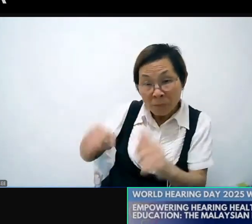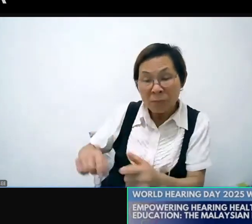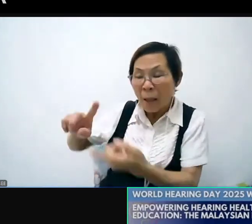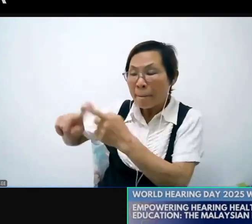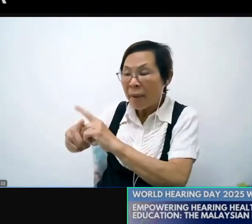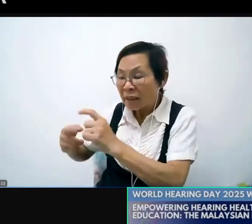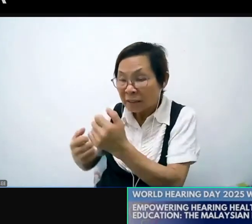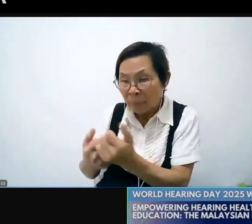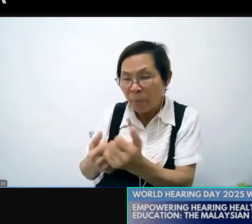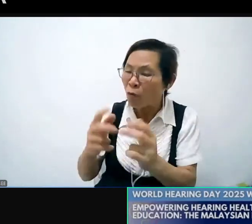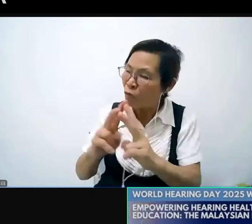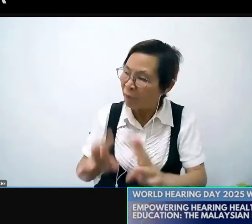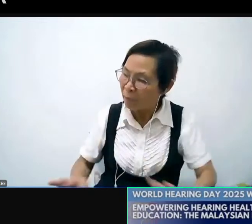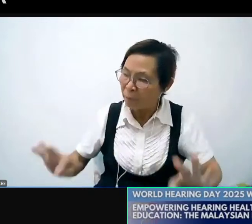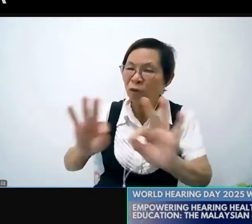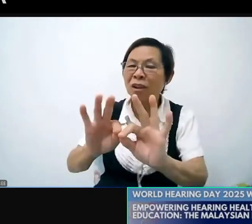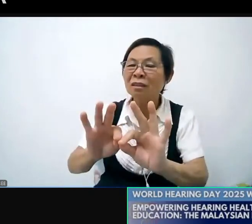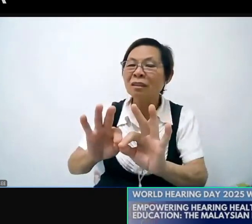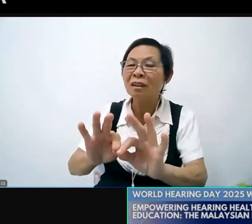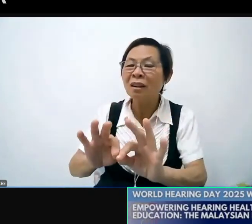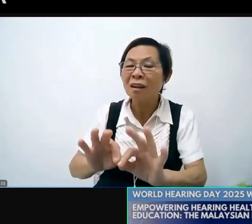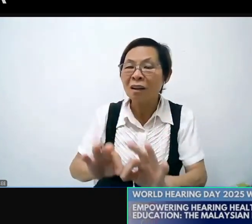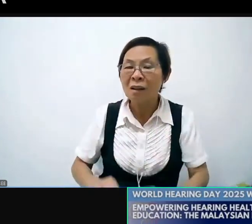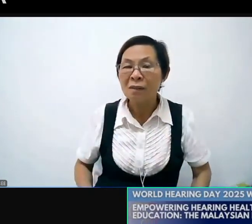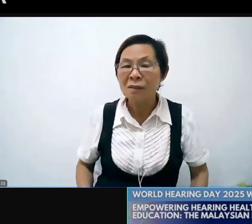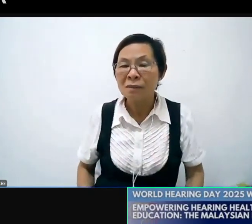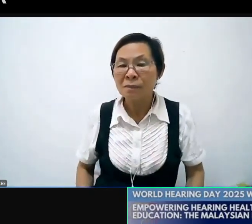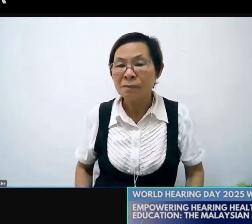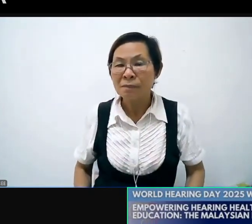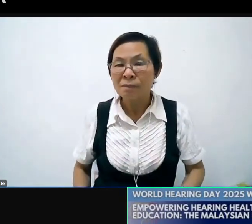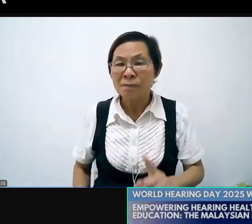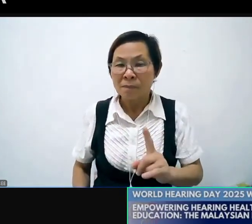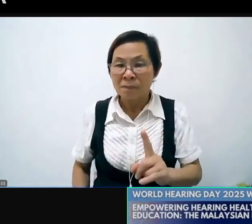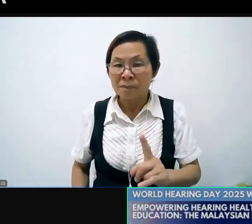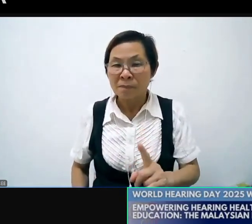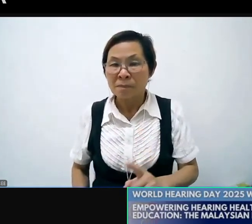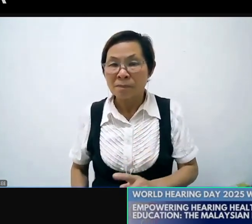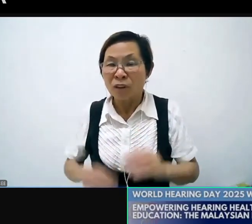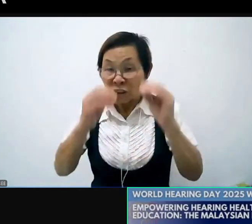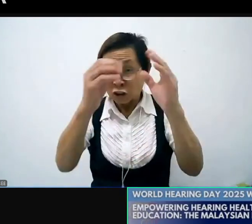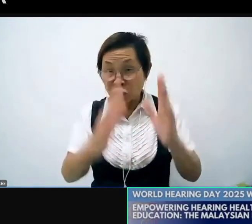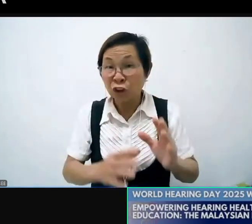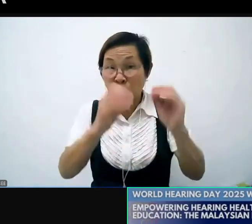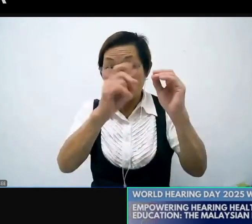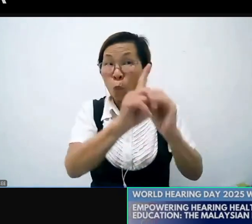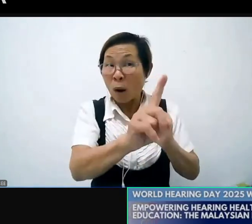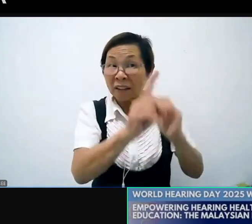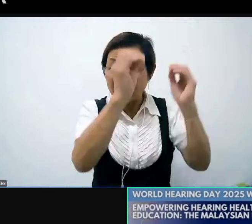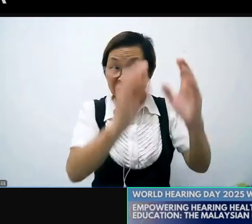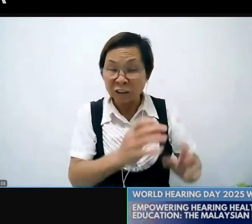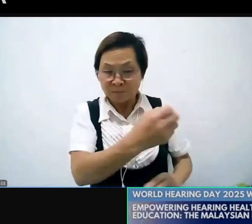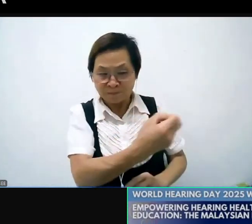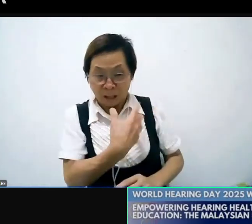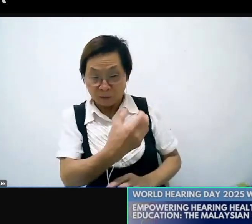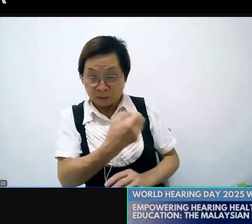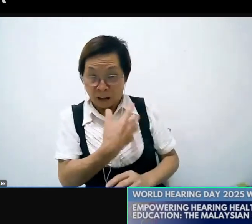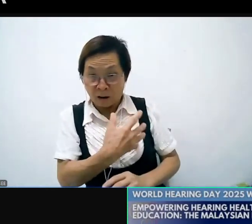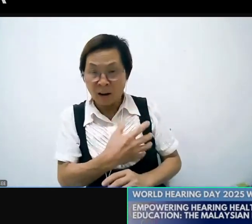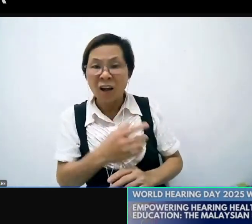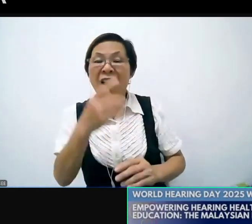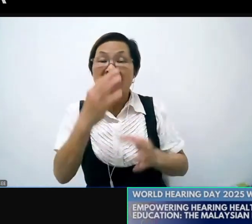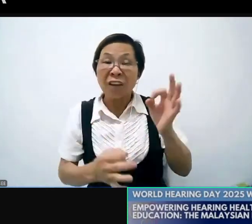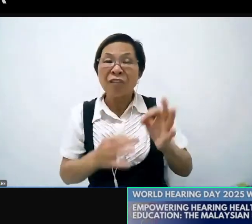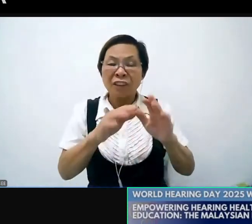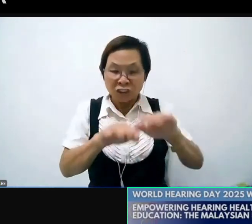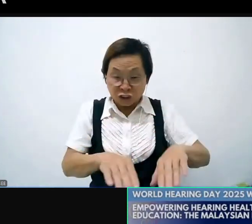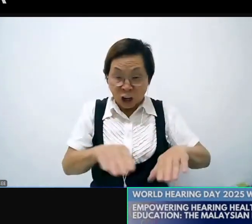support is very important because one of the teachers also mentioned that if the child who has a group of friends that